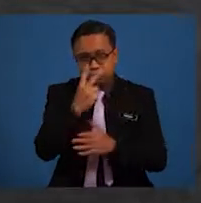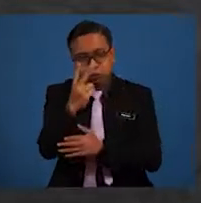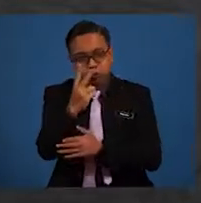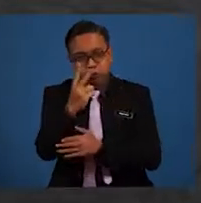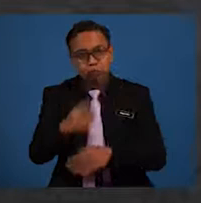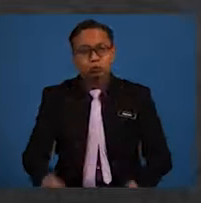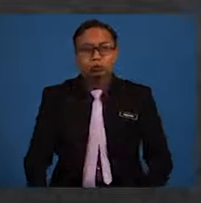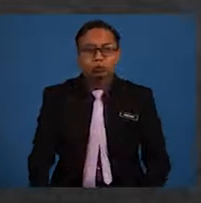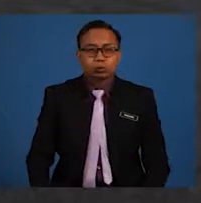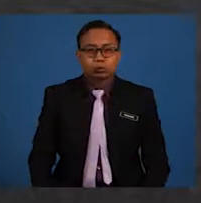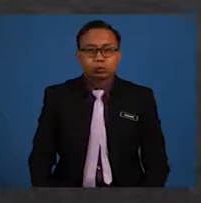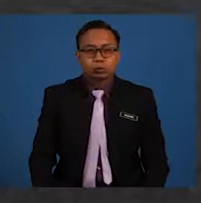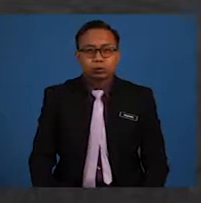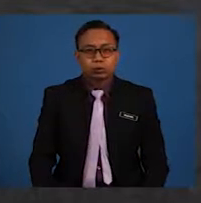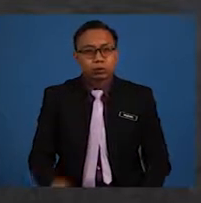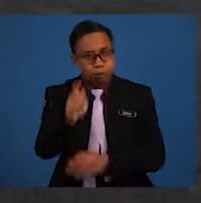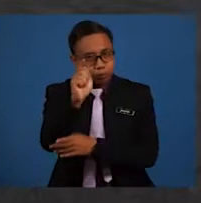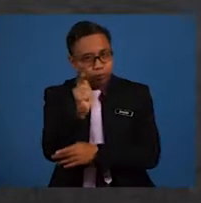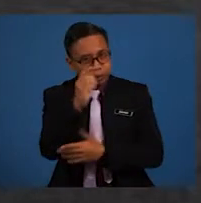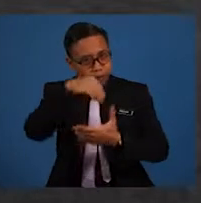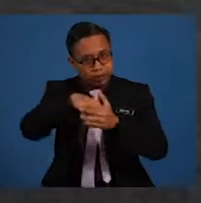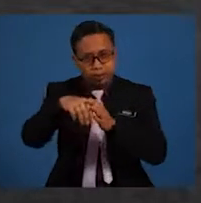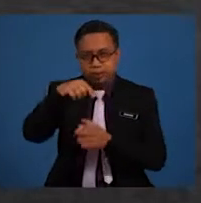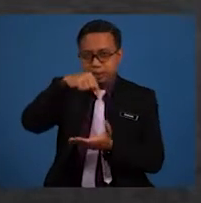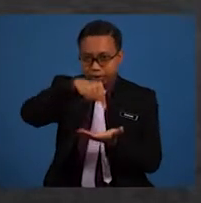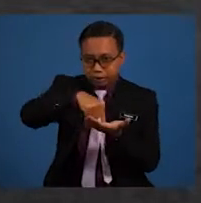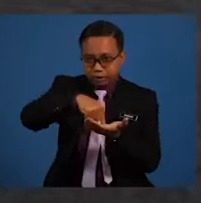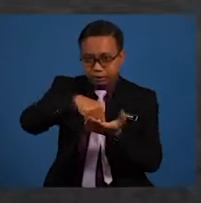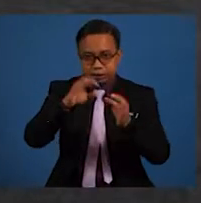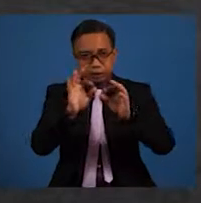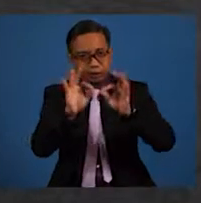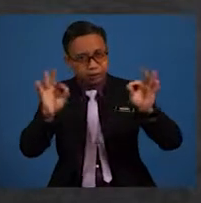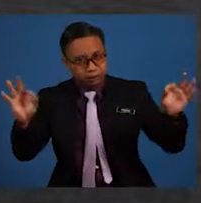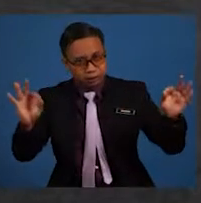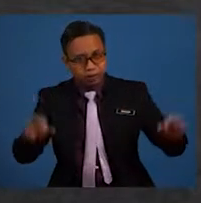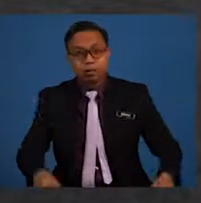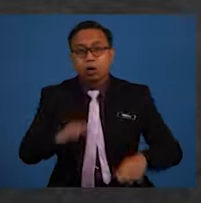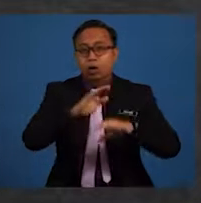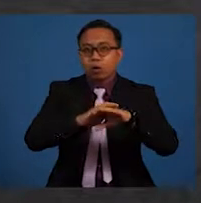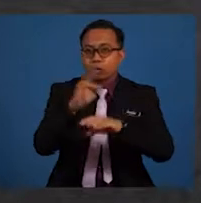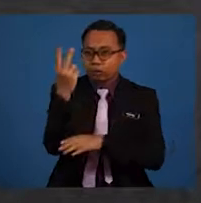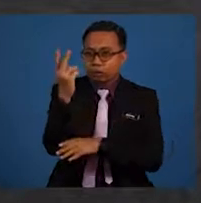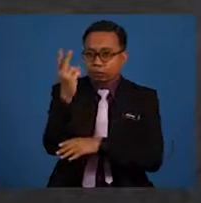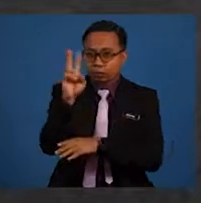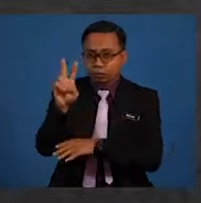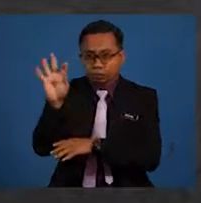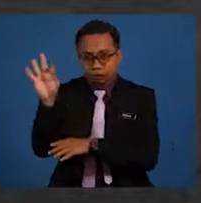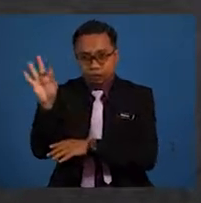source. So the comma in this sentence, on December